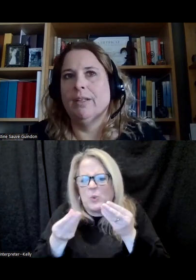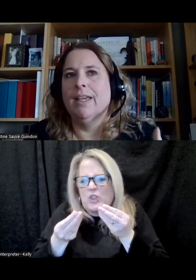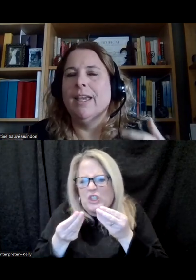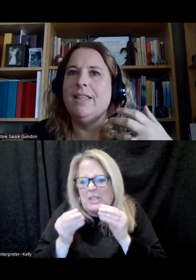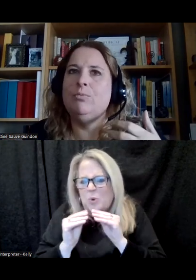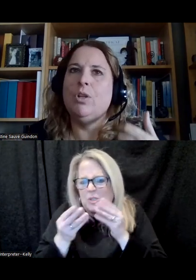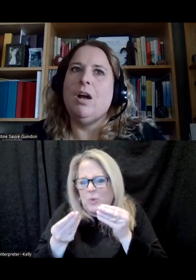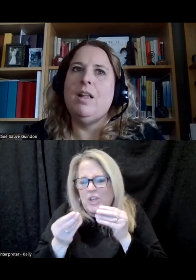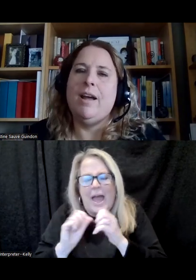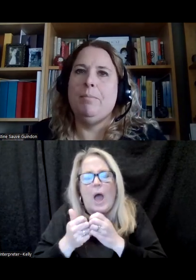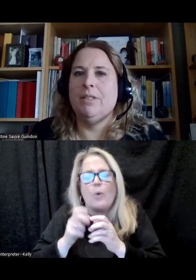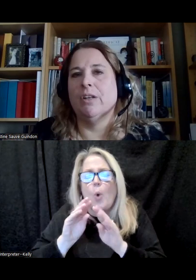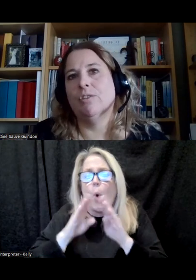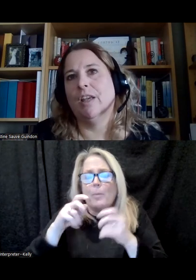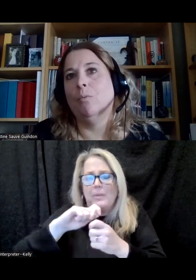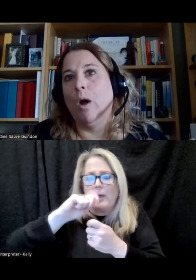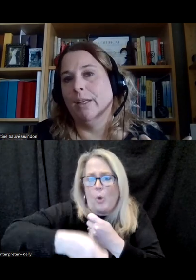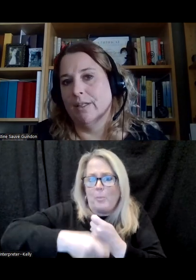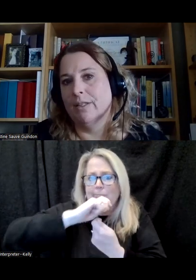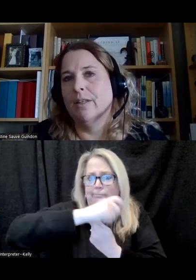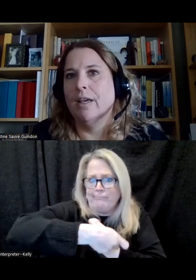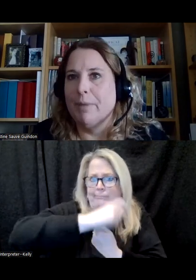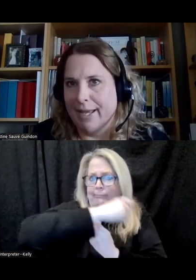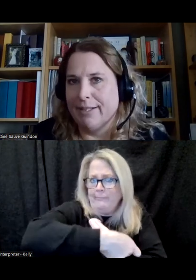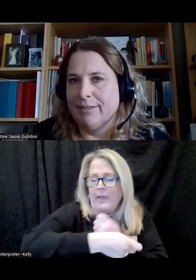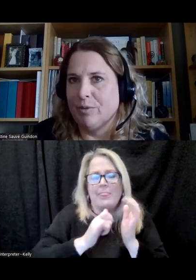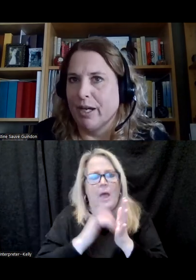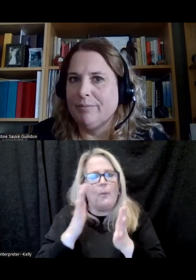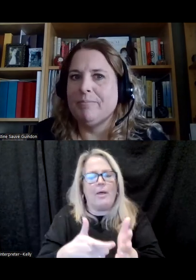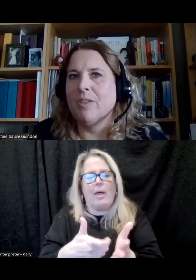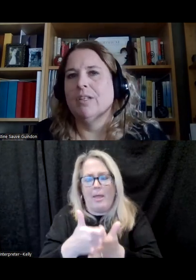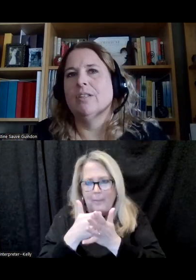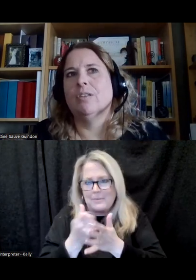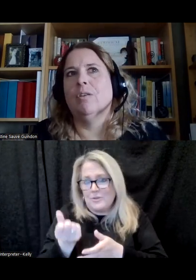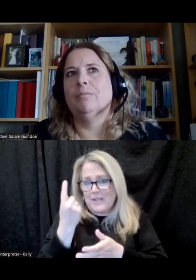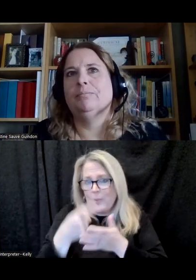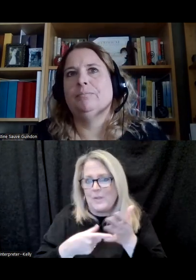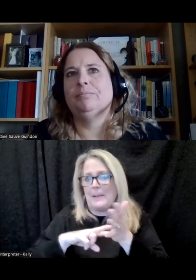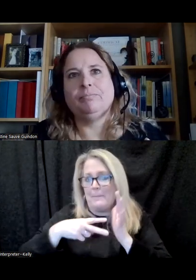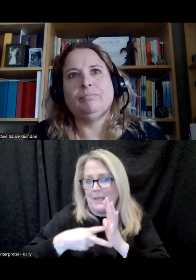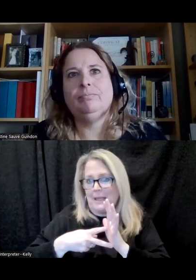open it. And this will all help us understand what is a banana, right? So